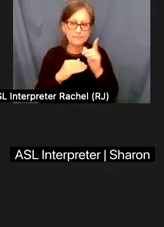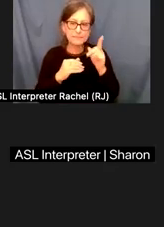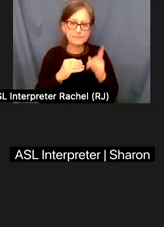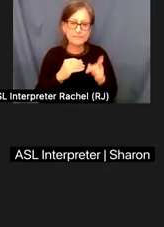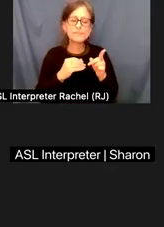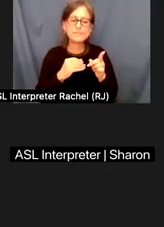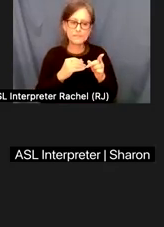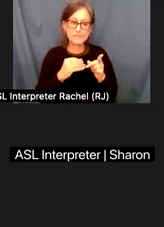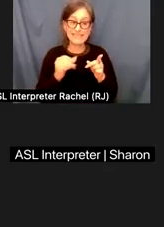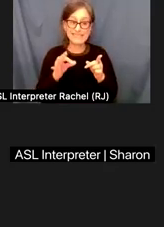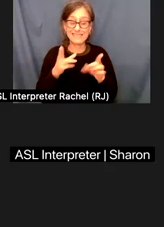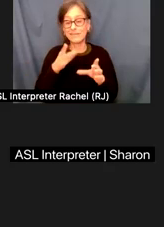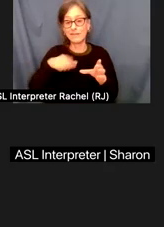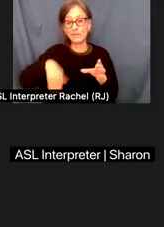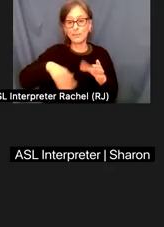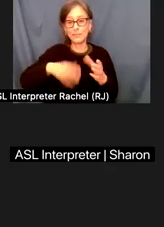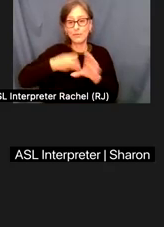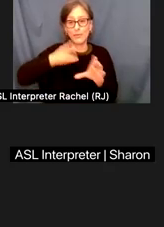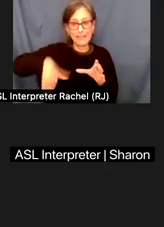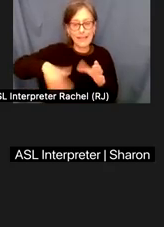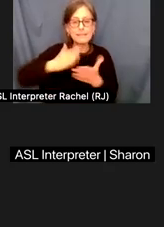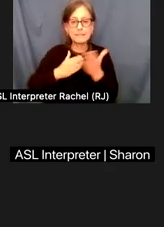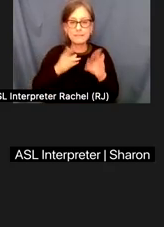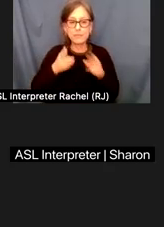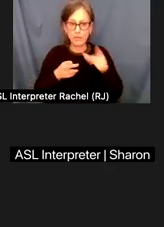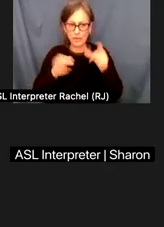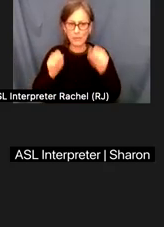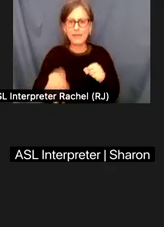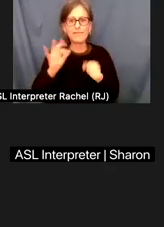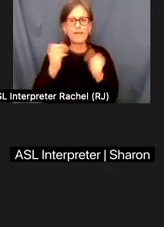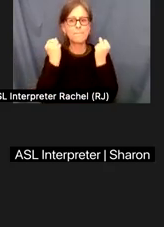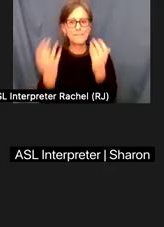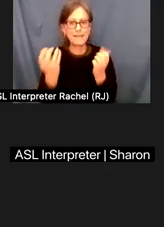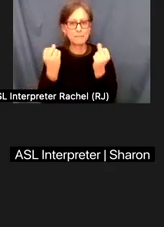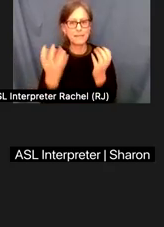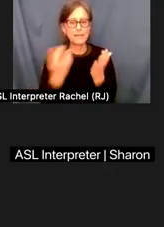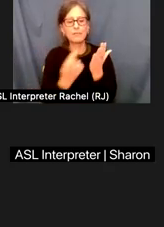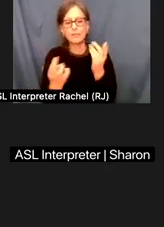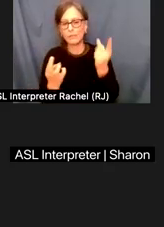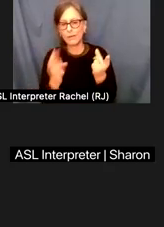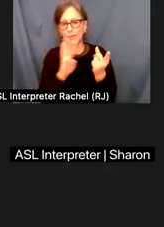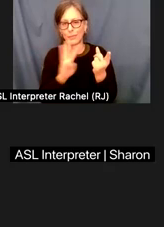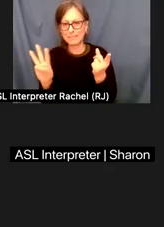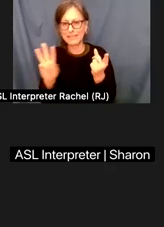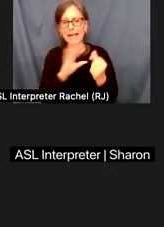this again. If you joined late, we did have many people who came, that you can find a lot of resources on the website, as well